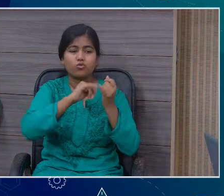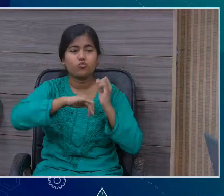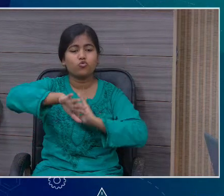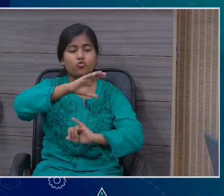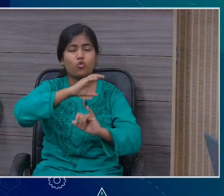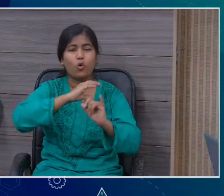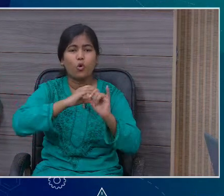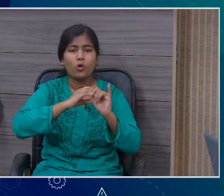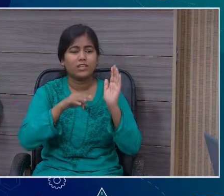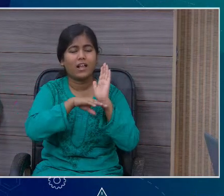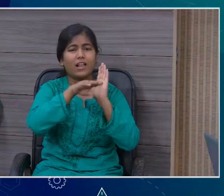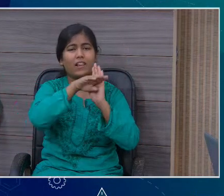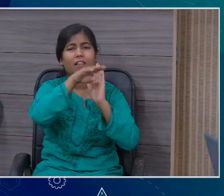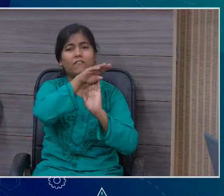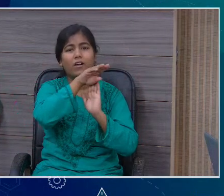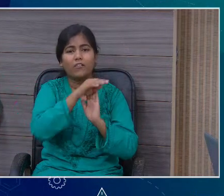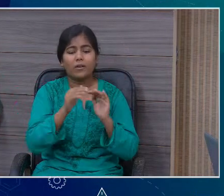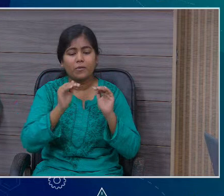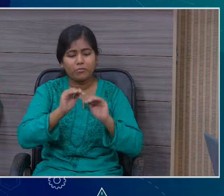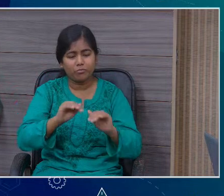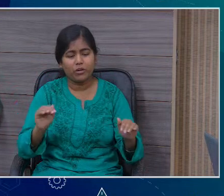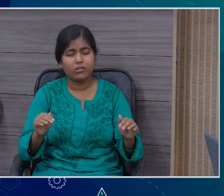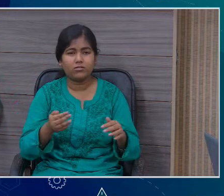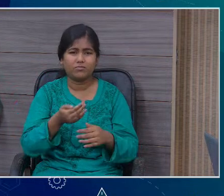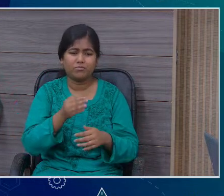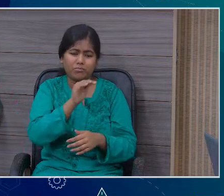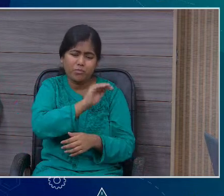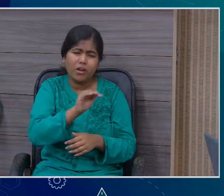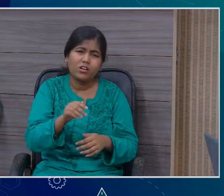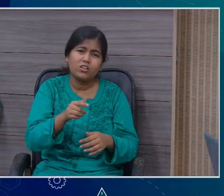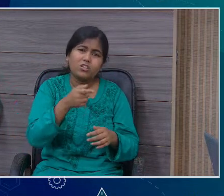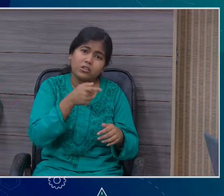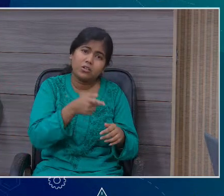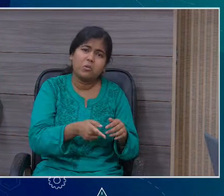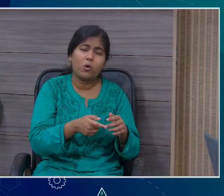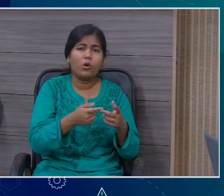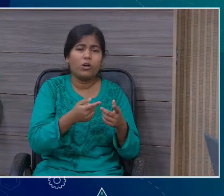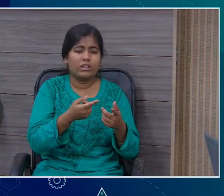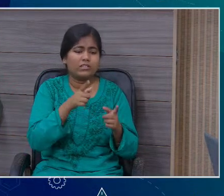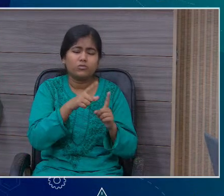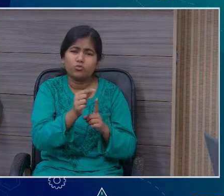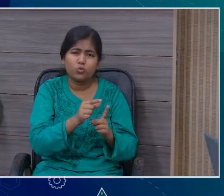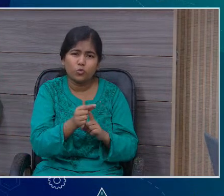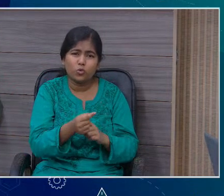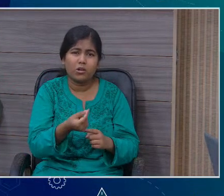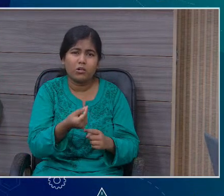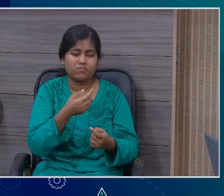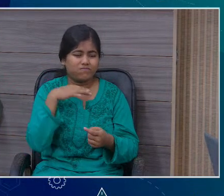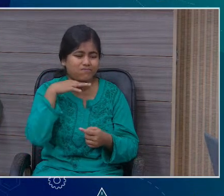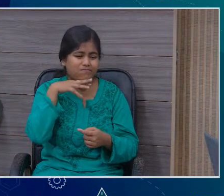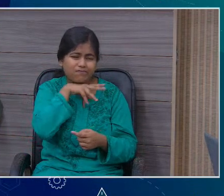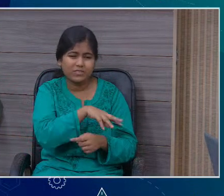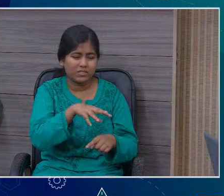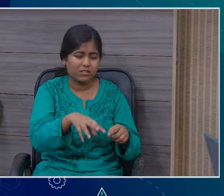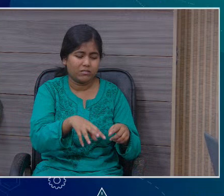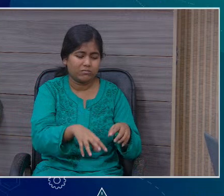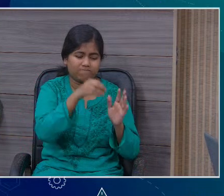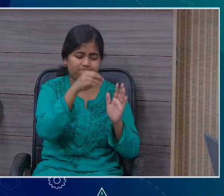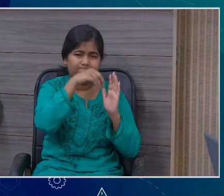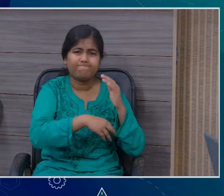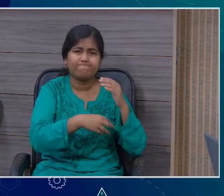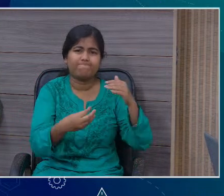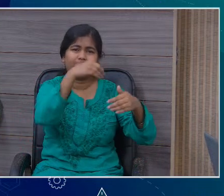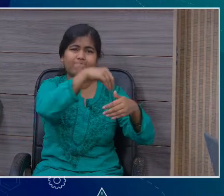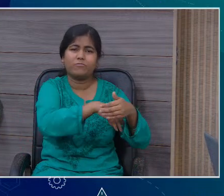child who is a rag picker and a child who is studying in a good school, what is the difference between them? That is what